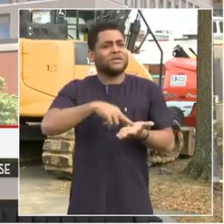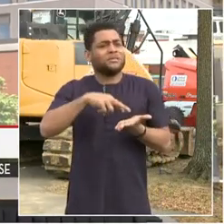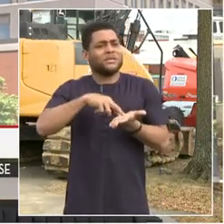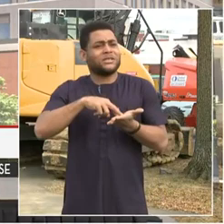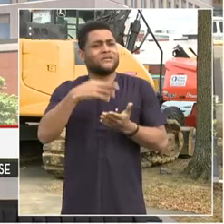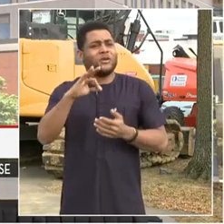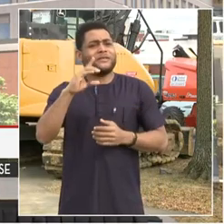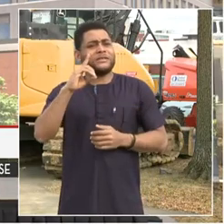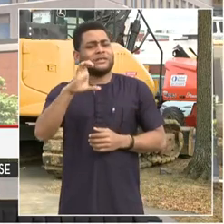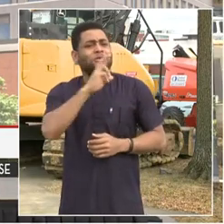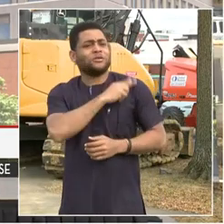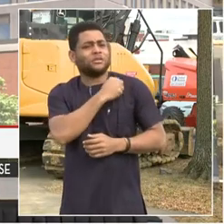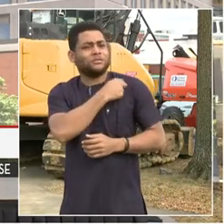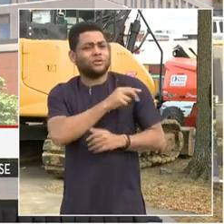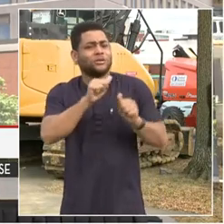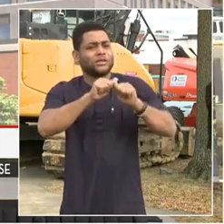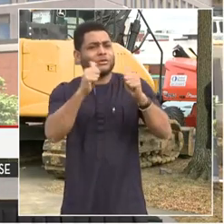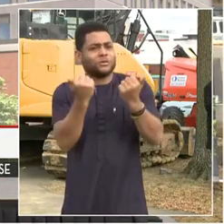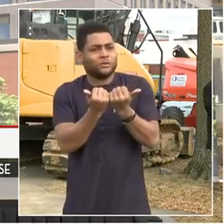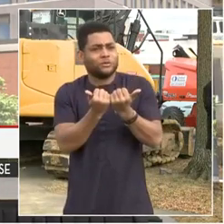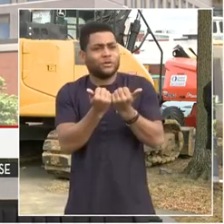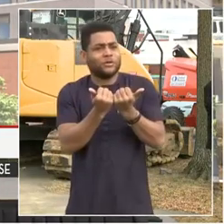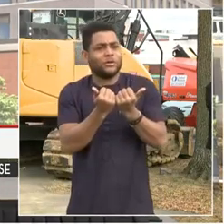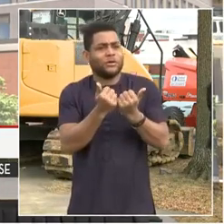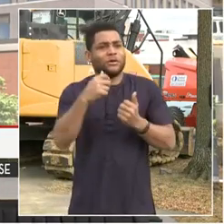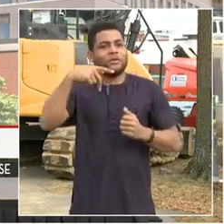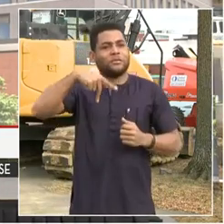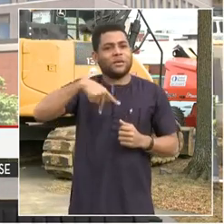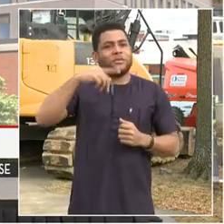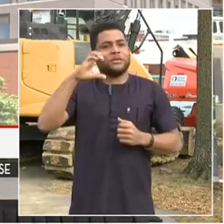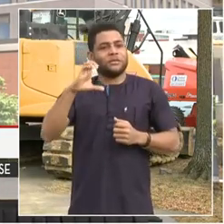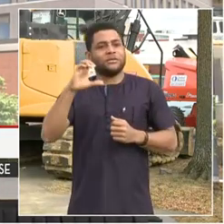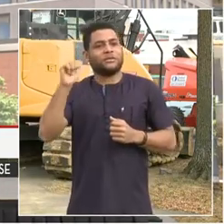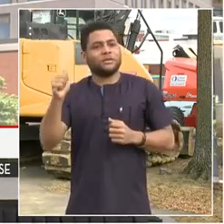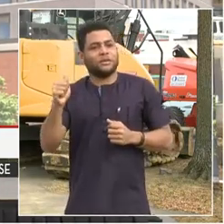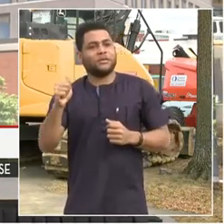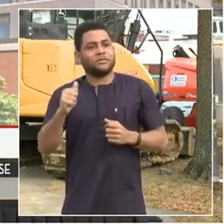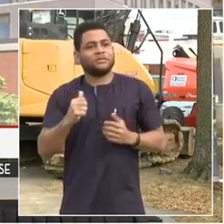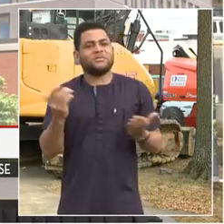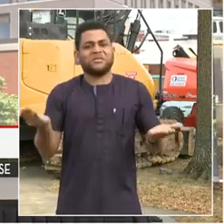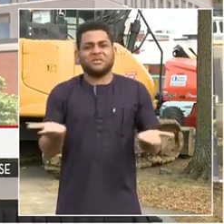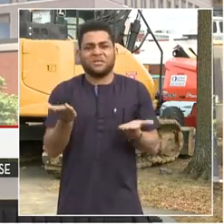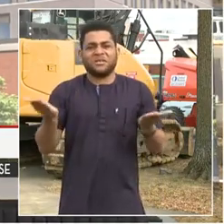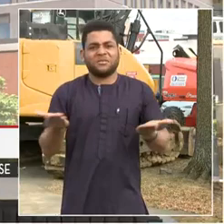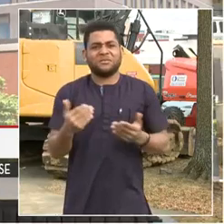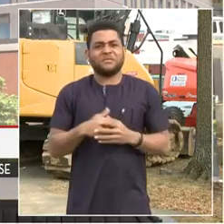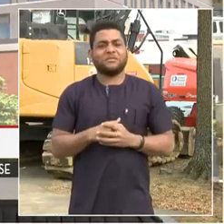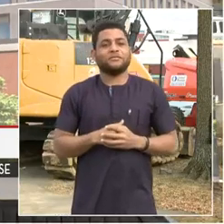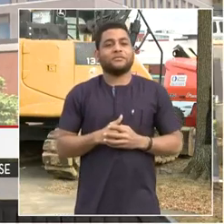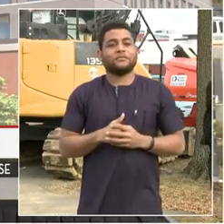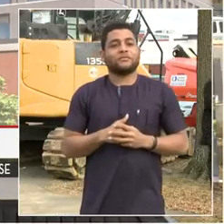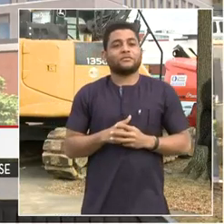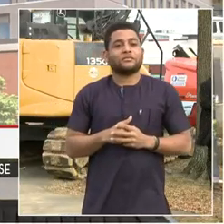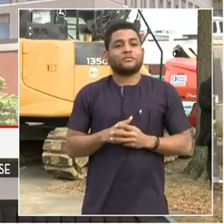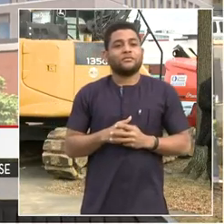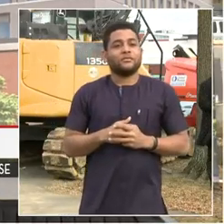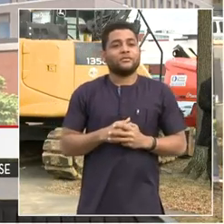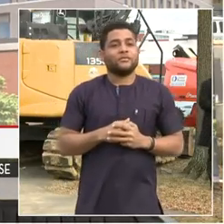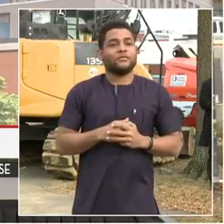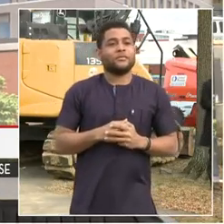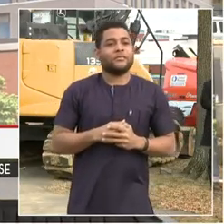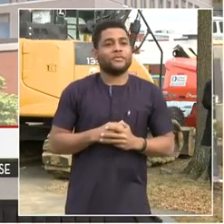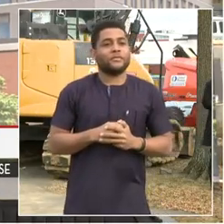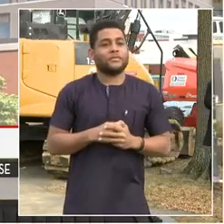Hospital Association and Primary Care Association are also here. And I listened closely, and I don't